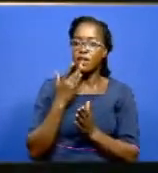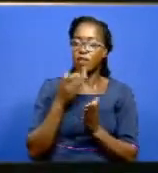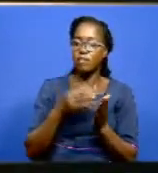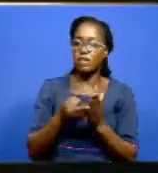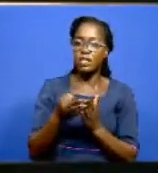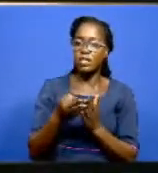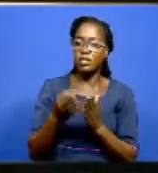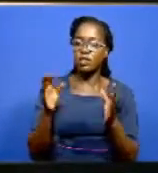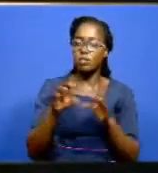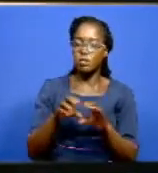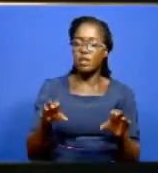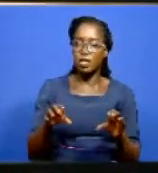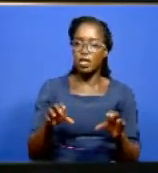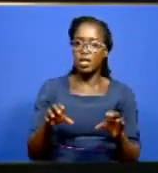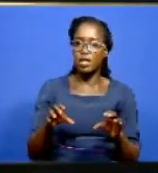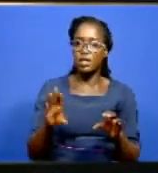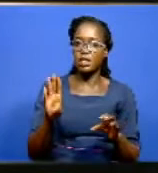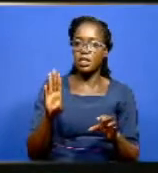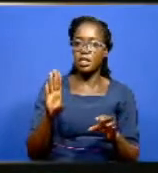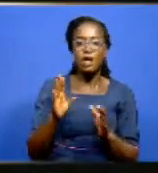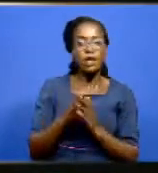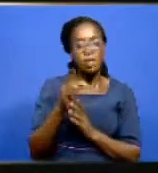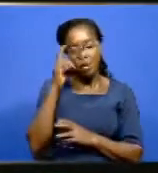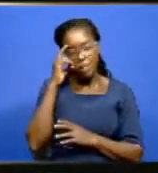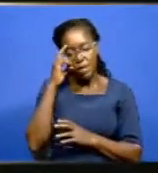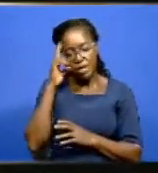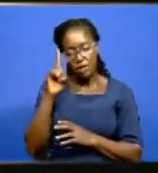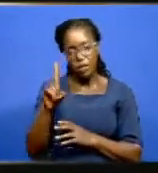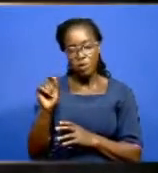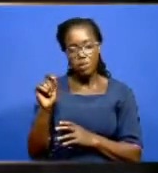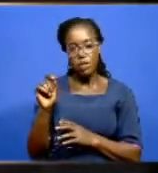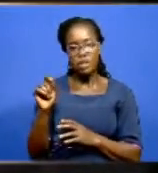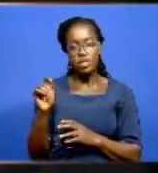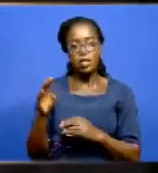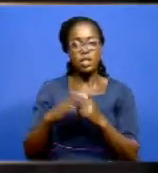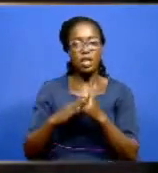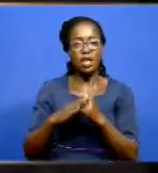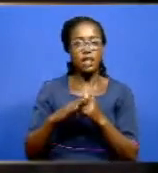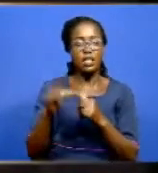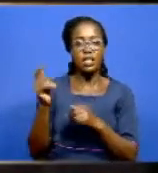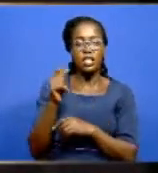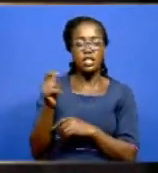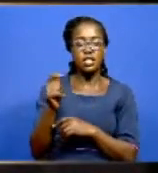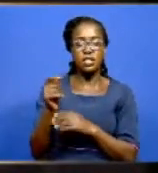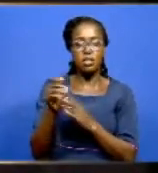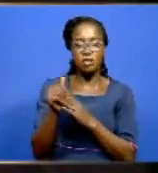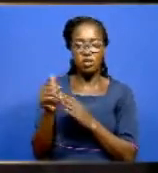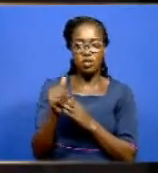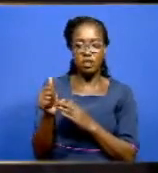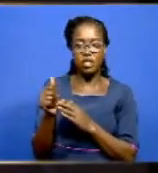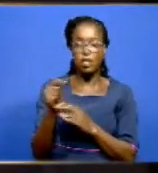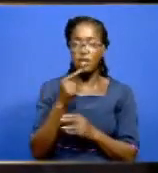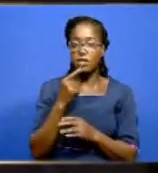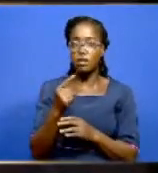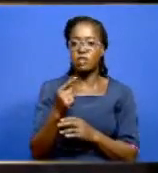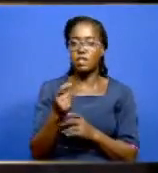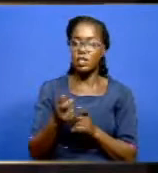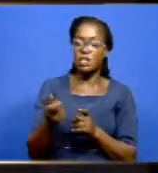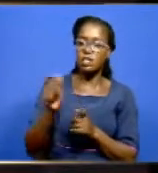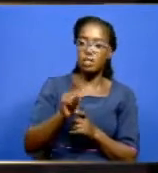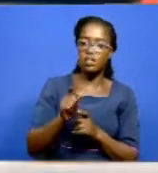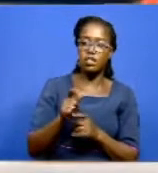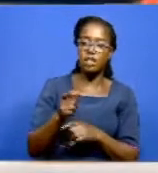Joe Biden signed his $1.9 trillion fiscal stimulus package into law and ordered an acceleration